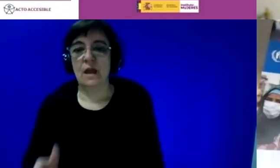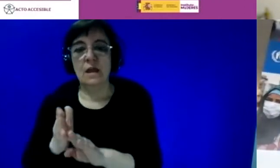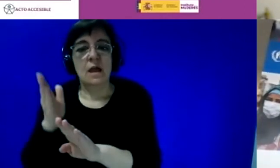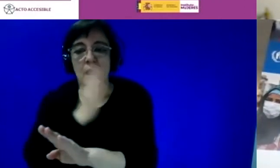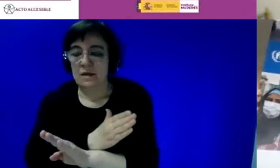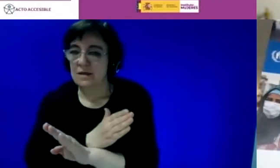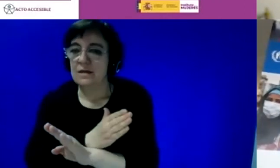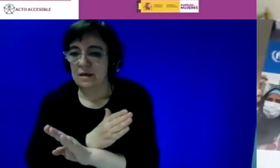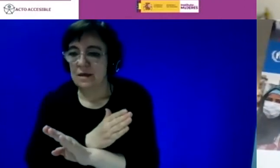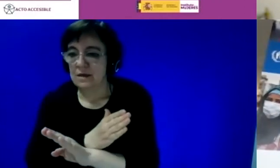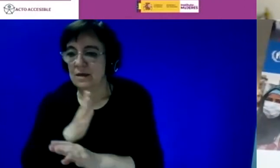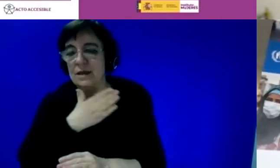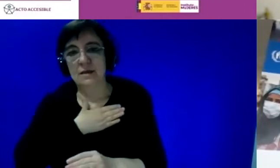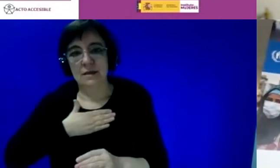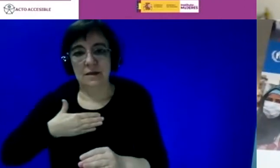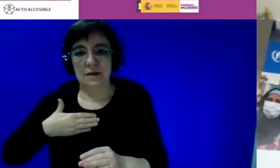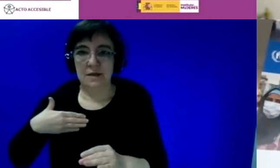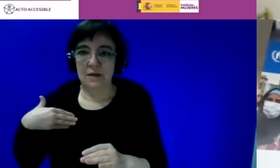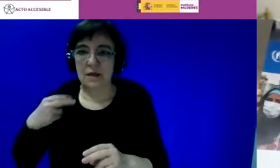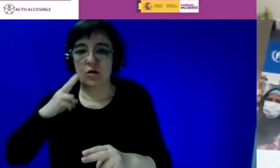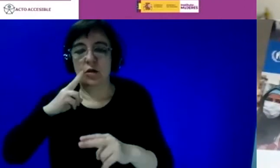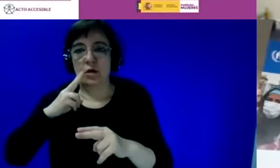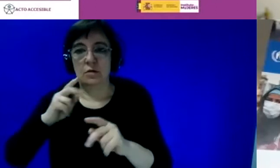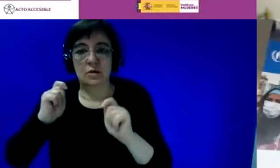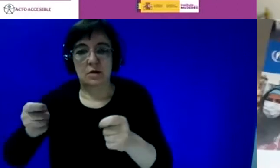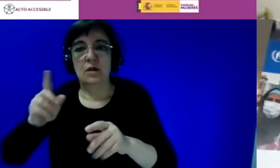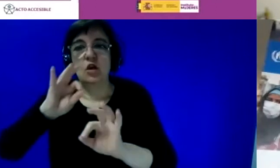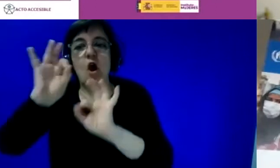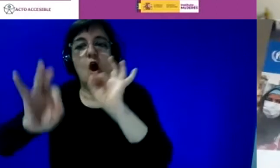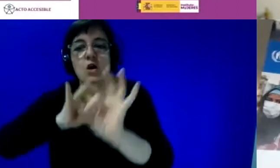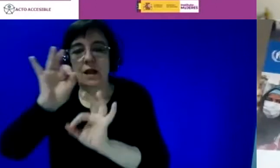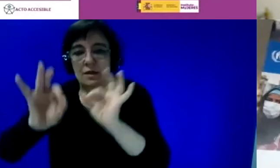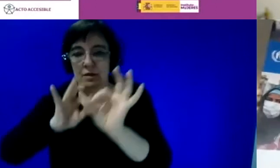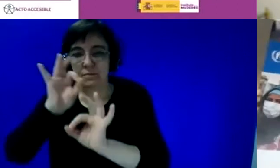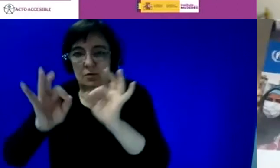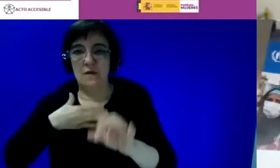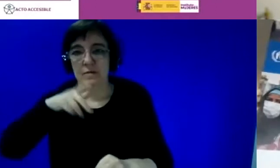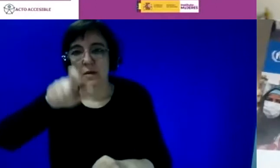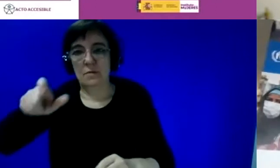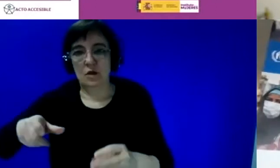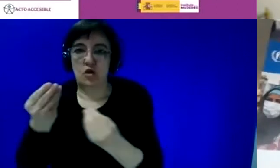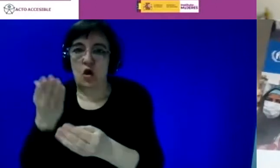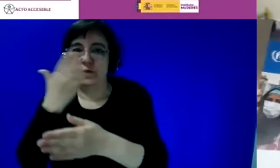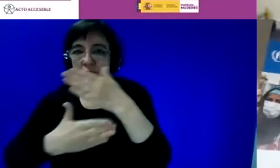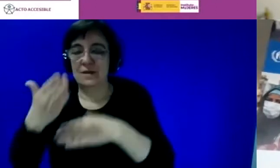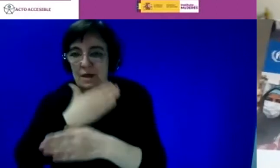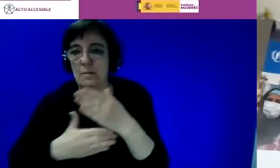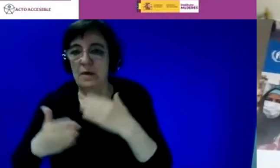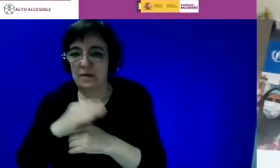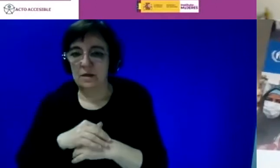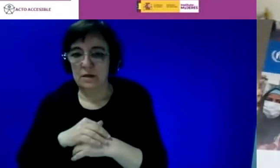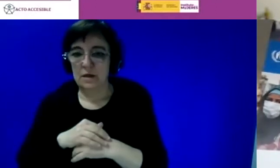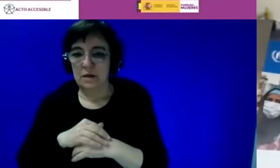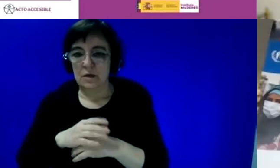video. So, first of all, on behalf of the organizations of persons with